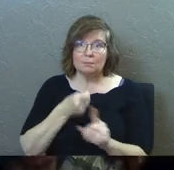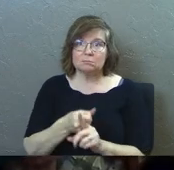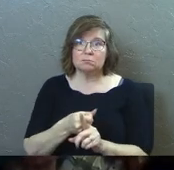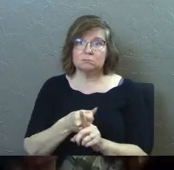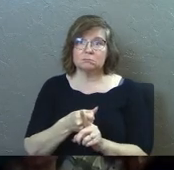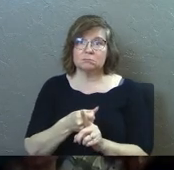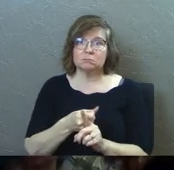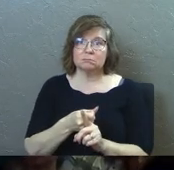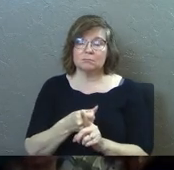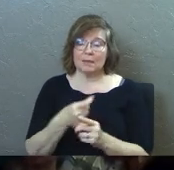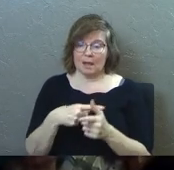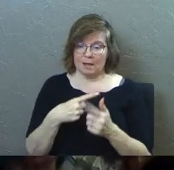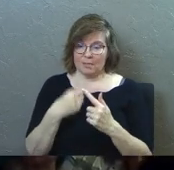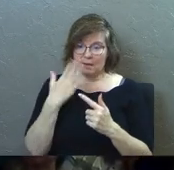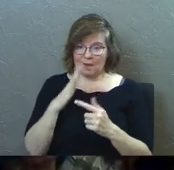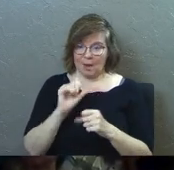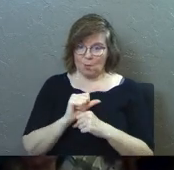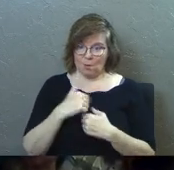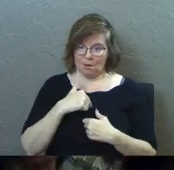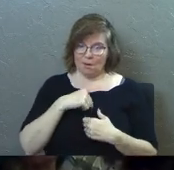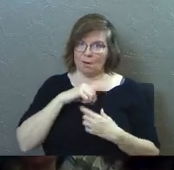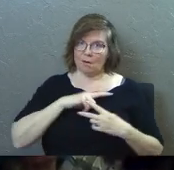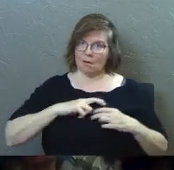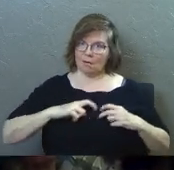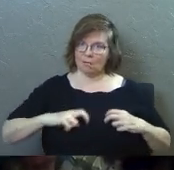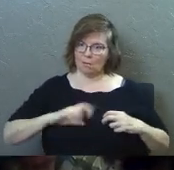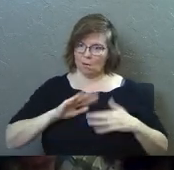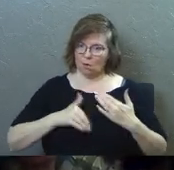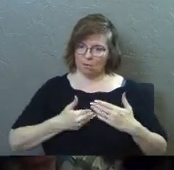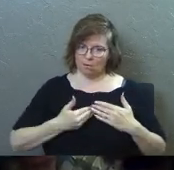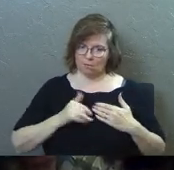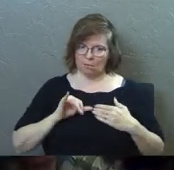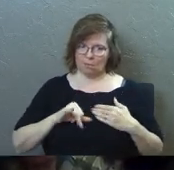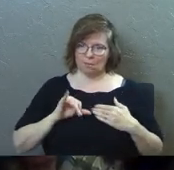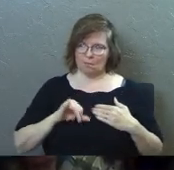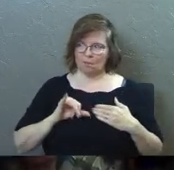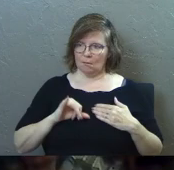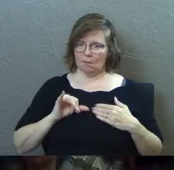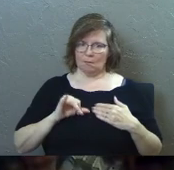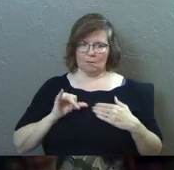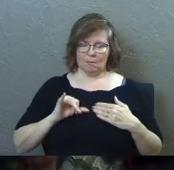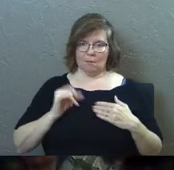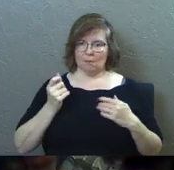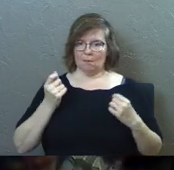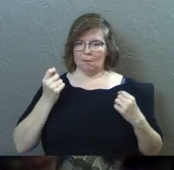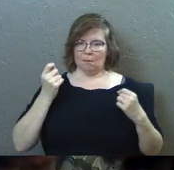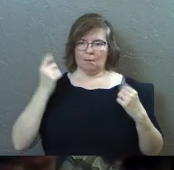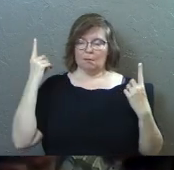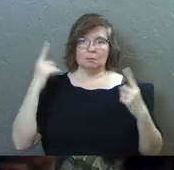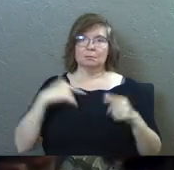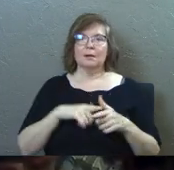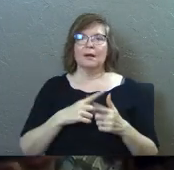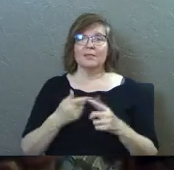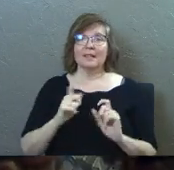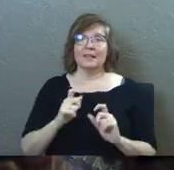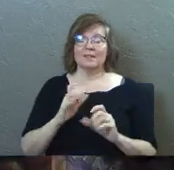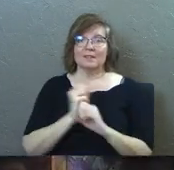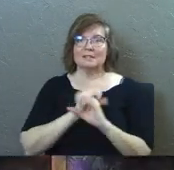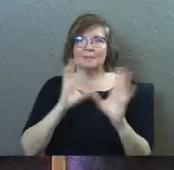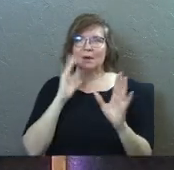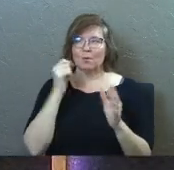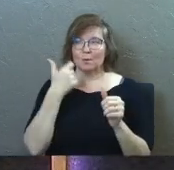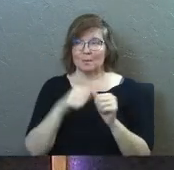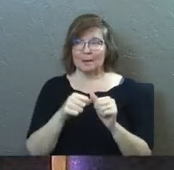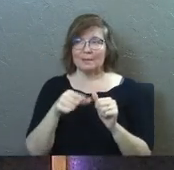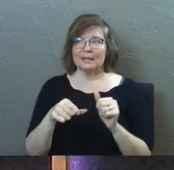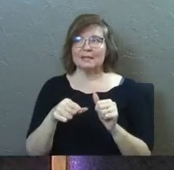comes? And man, God was working on my heart with all of this stuff all at once, all at the same time. And then he gave us this picture. I don't know